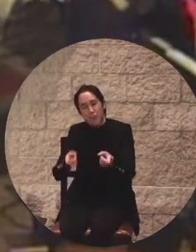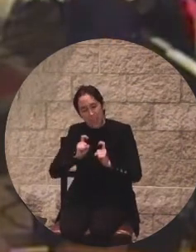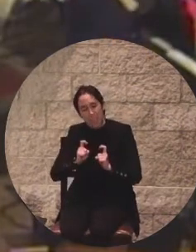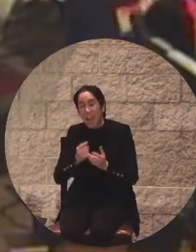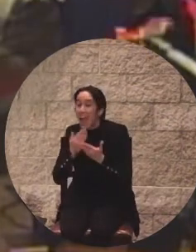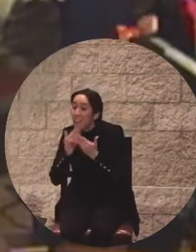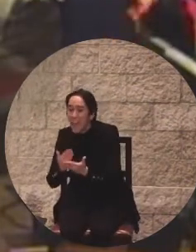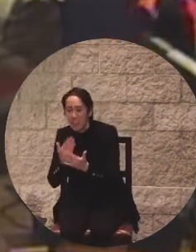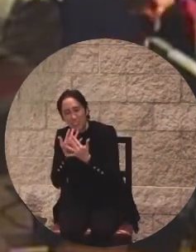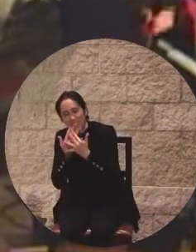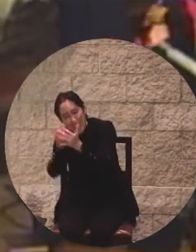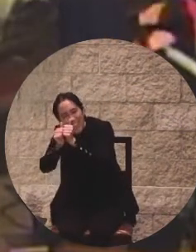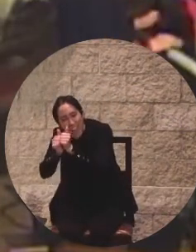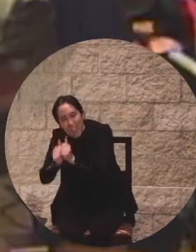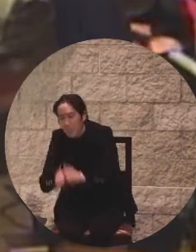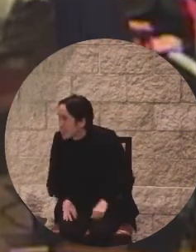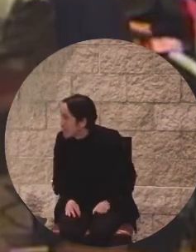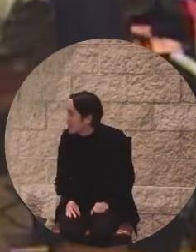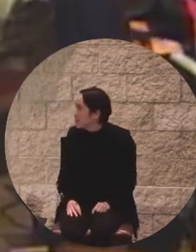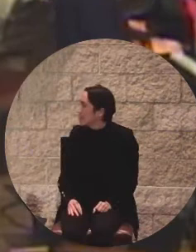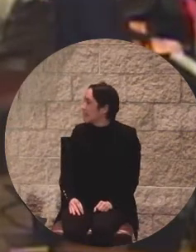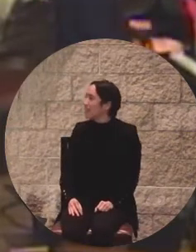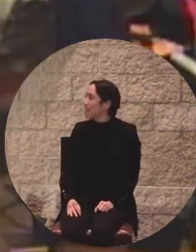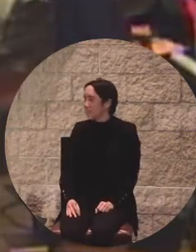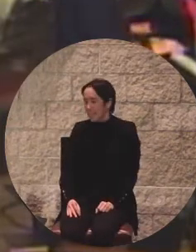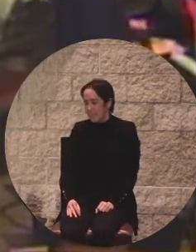for Joey Beatty and the decor team.